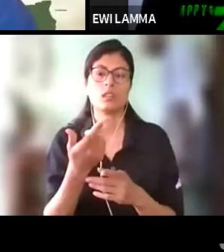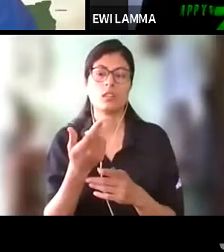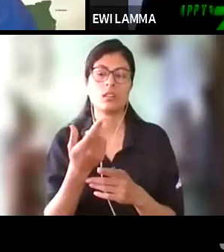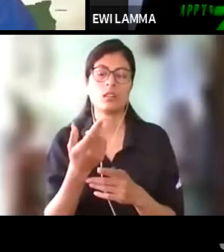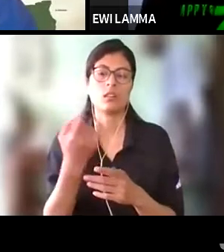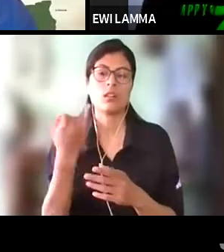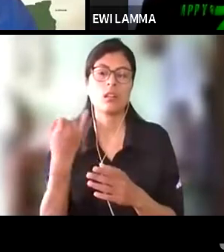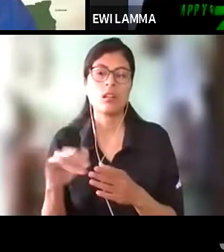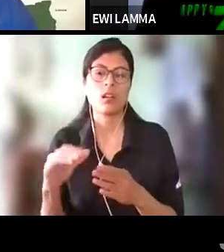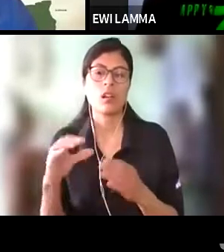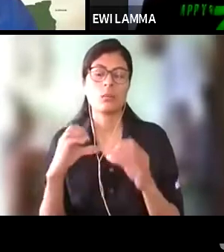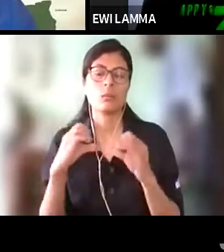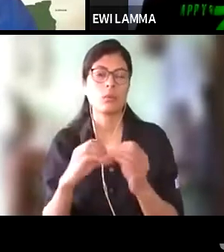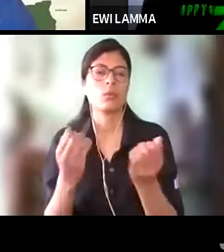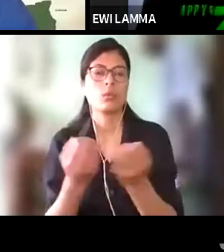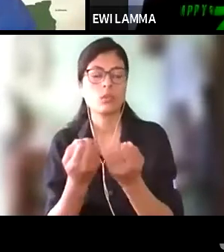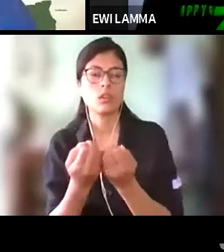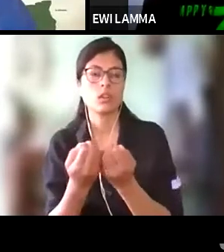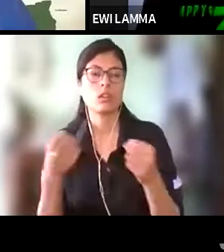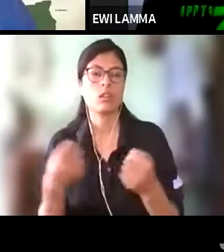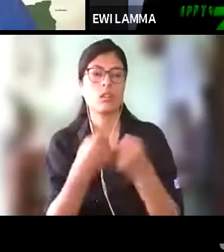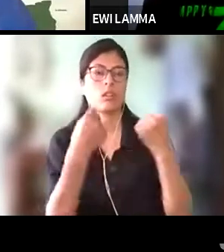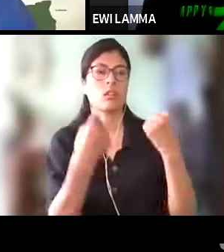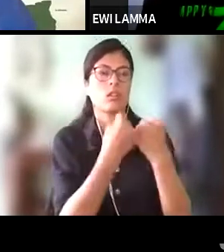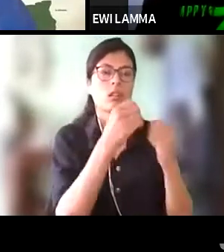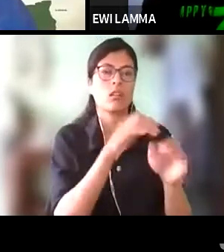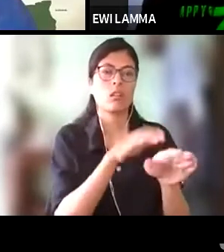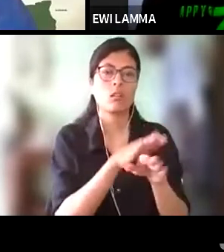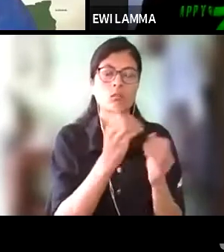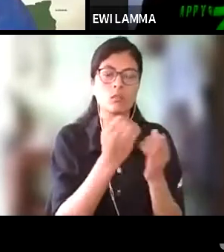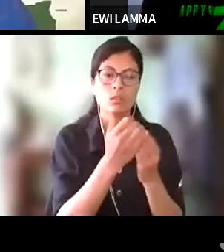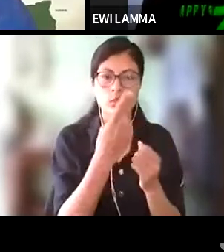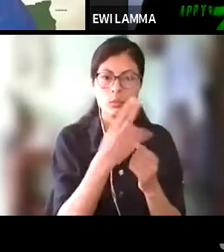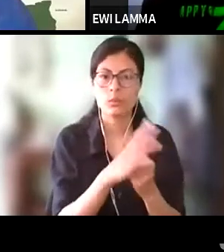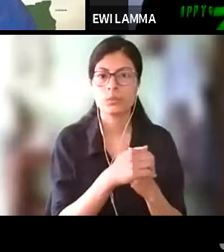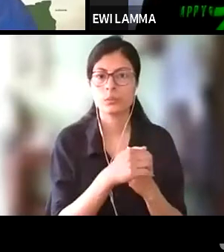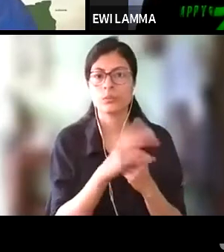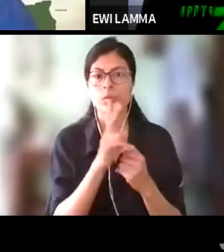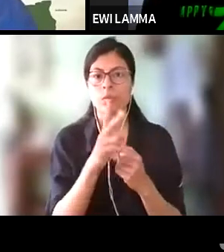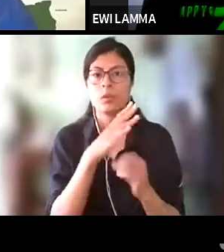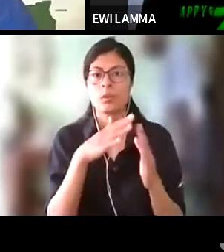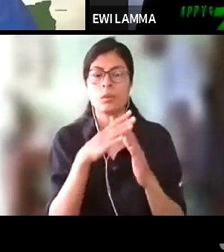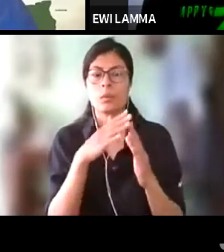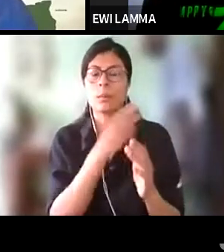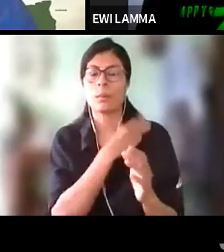I too, as Karen was unaware that this was happening.